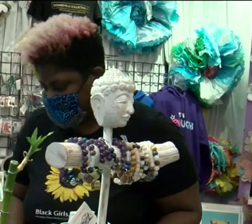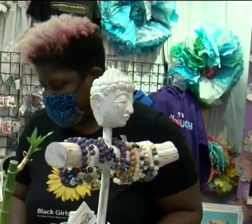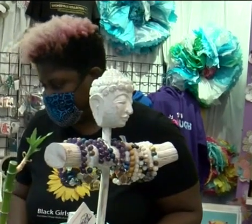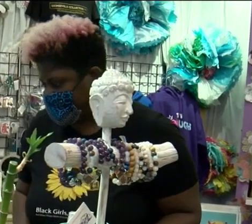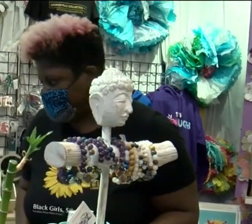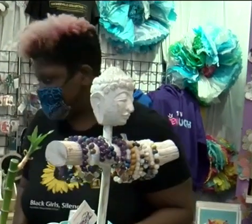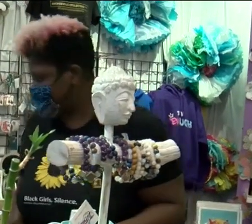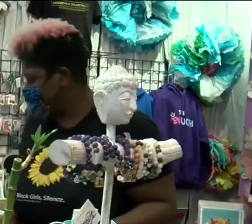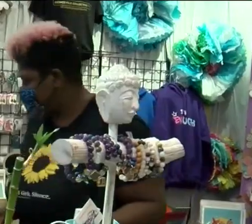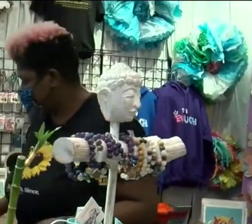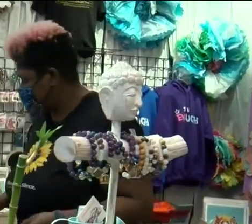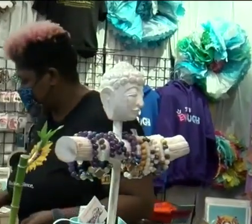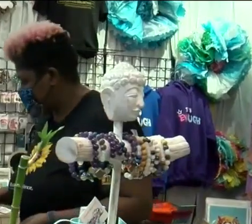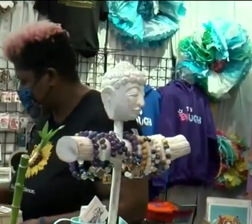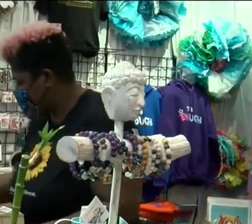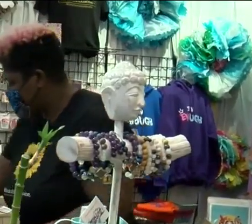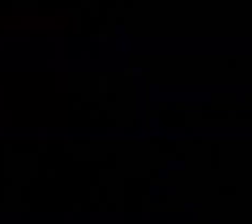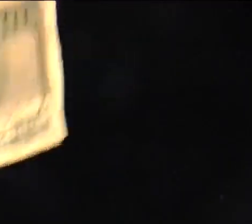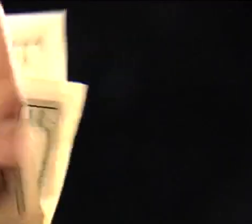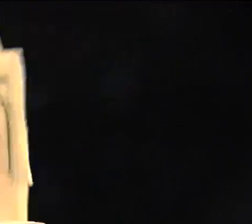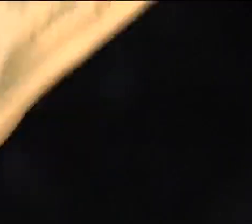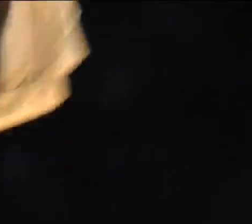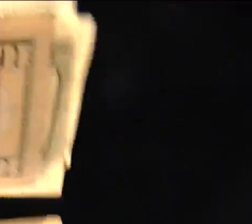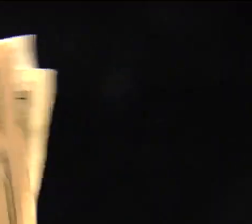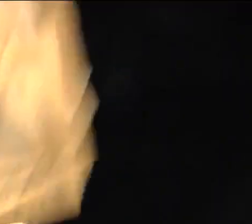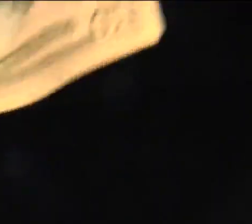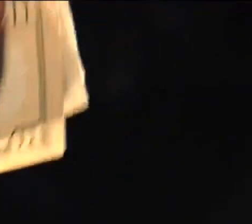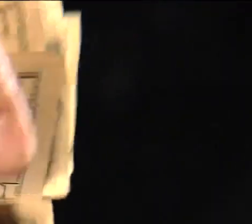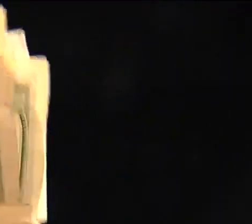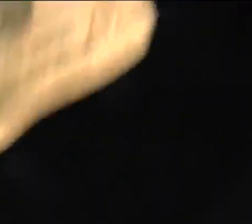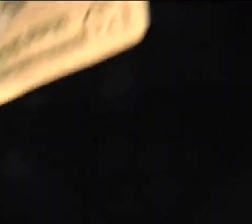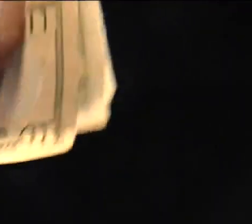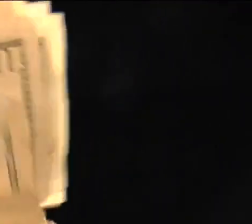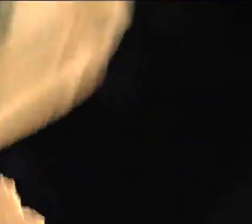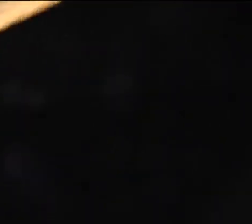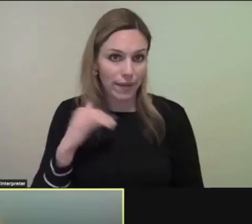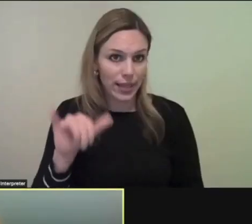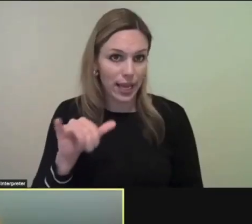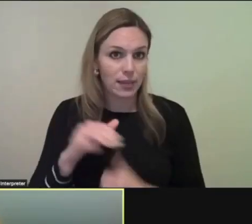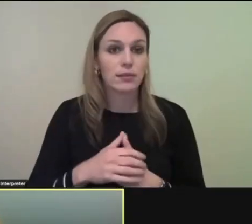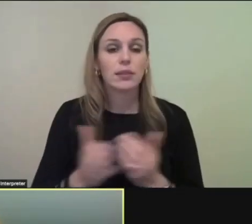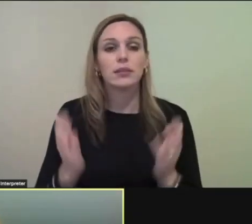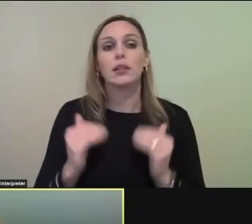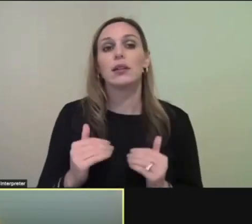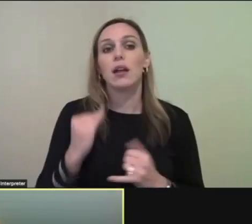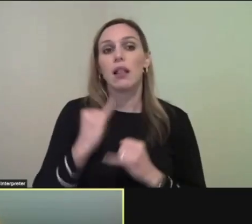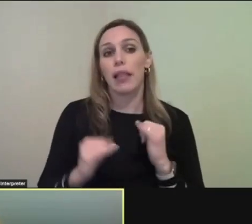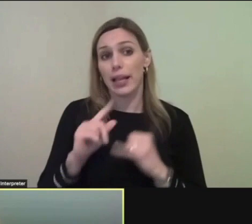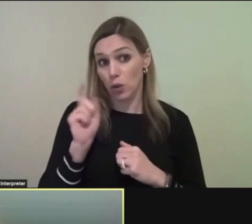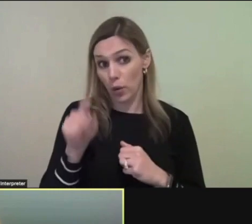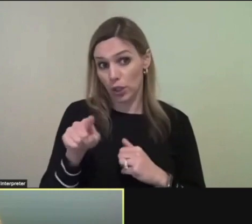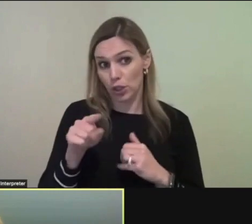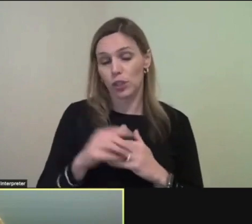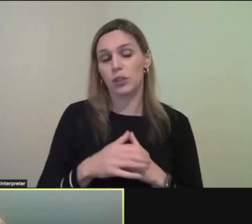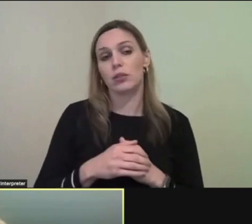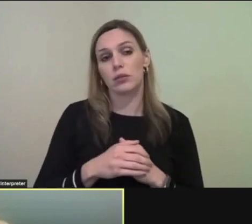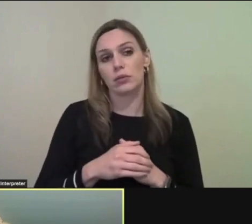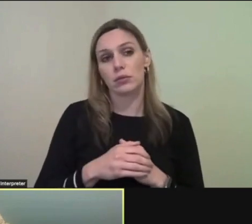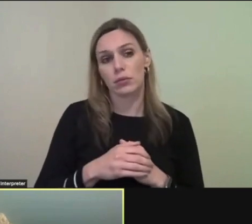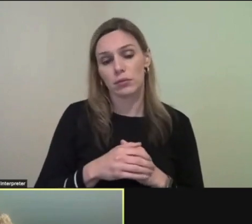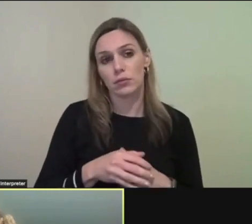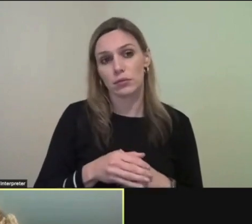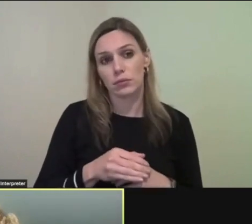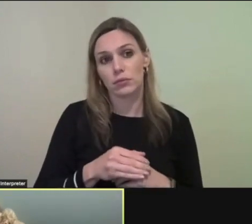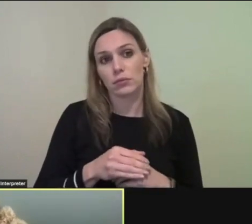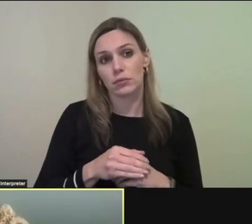how officials would help small businesses and if there'd be premium pay for city workers. What efforts will be made to assist Black and